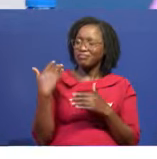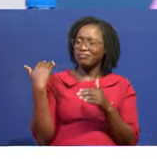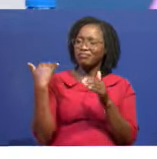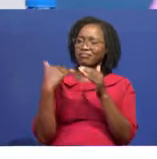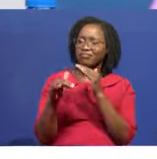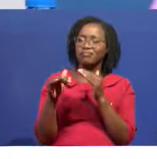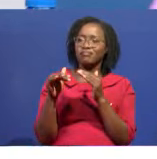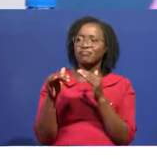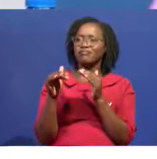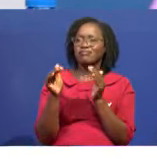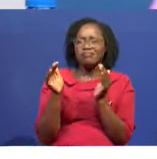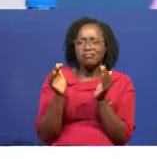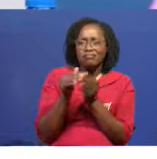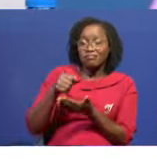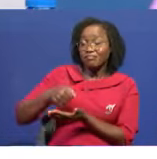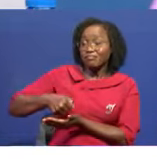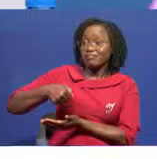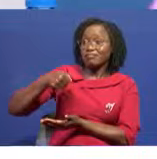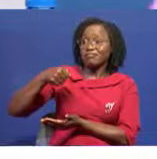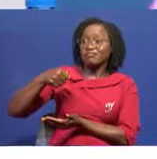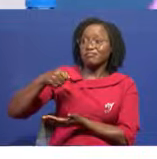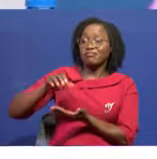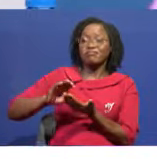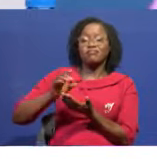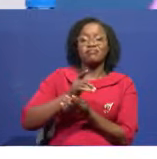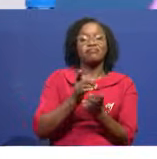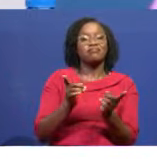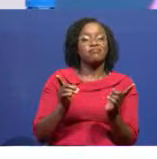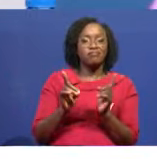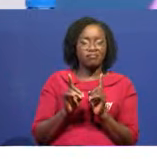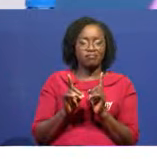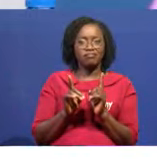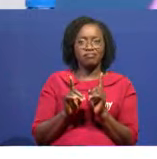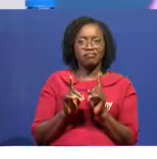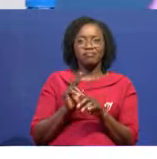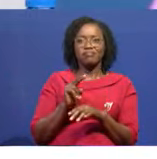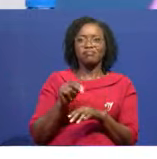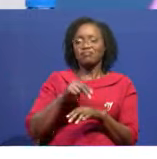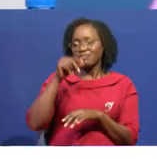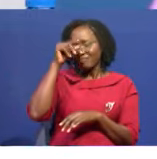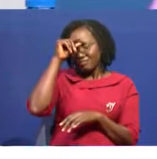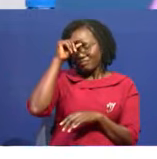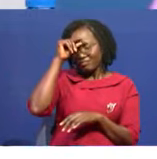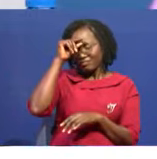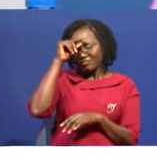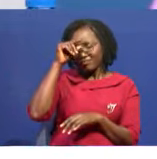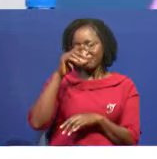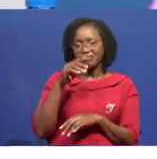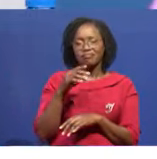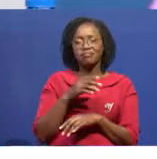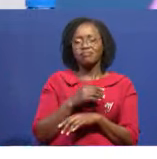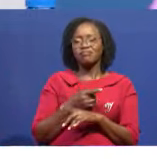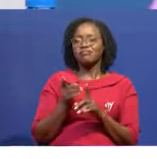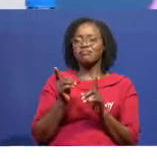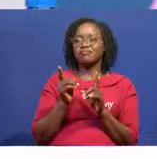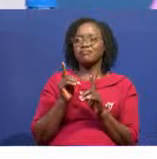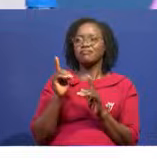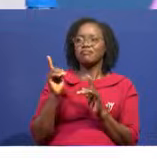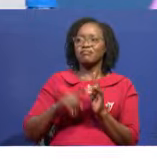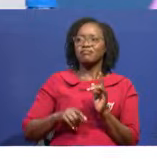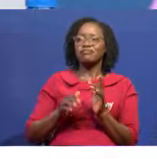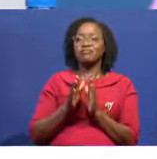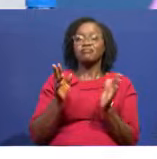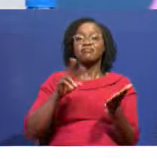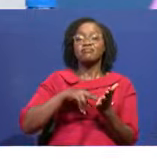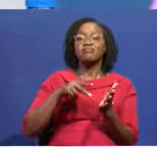to the very small budget that is allocated to us by the national government. Unfortunately, we are not able to run